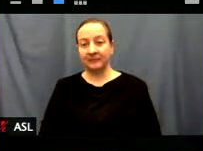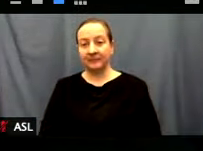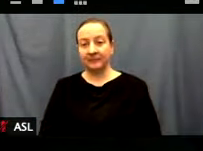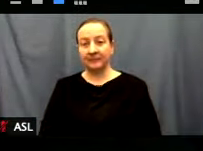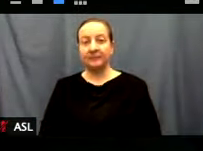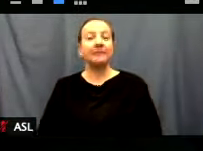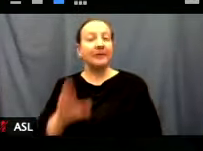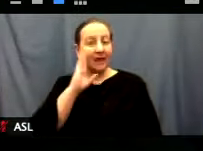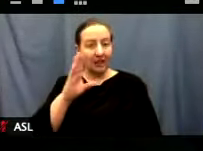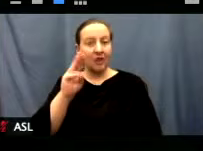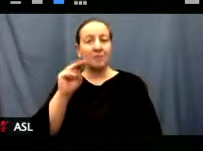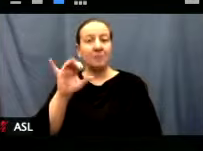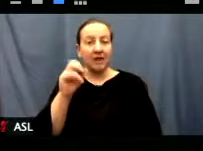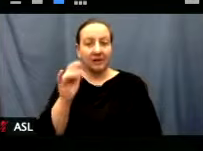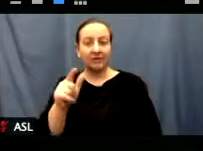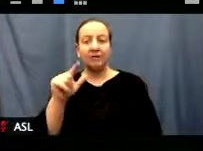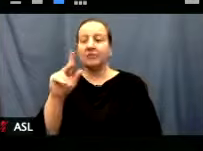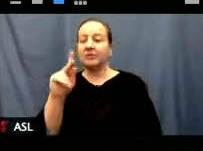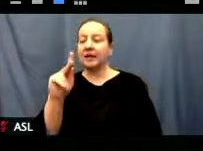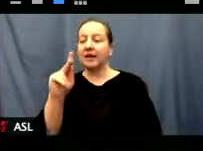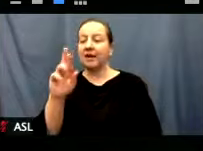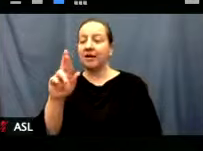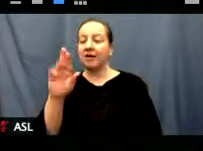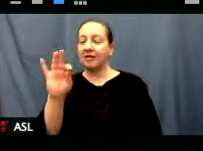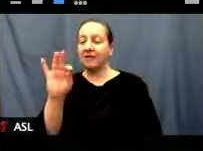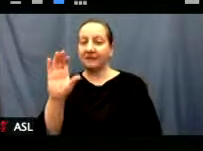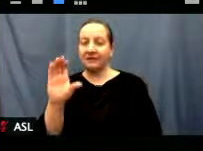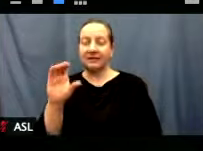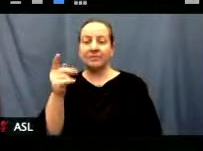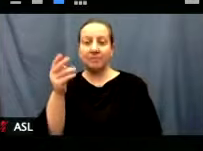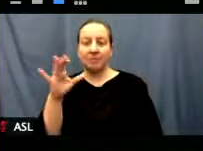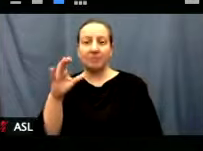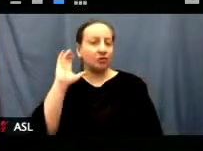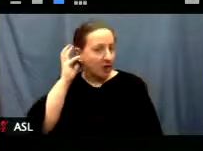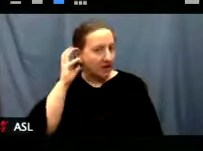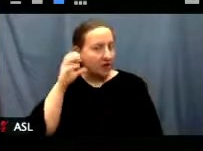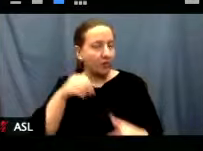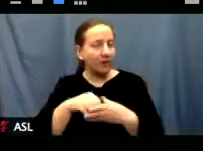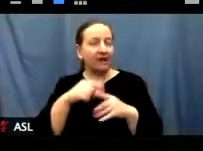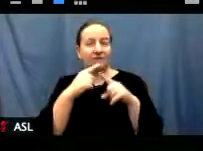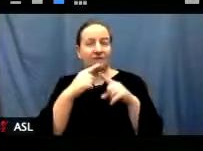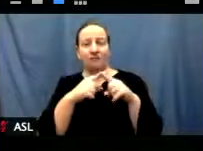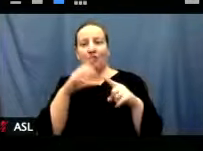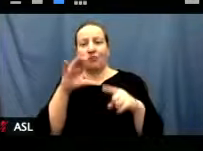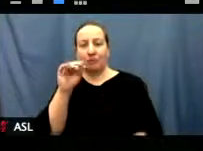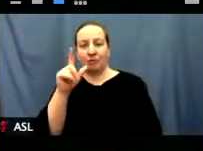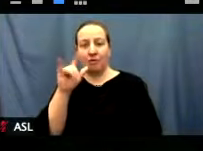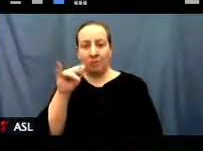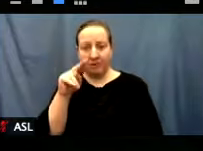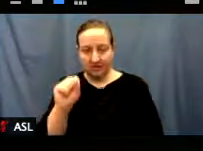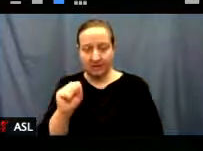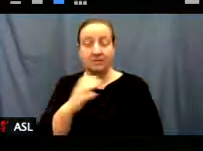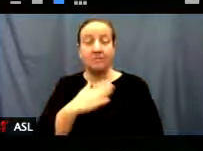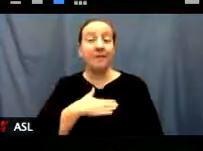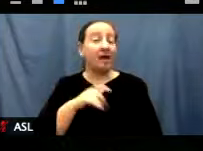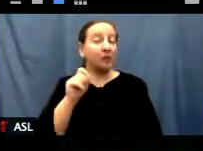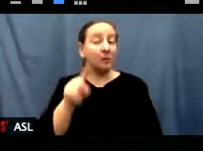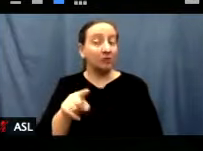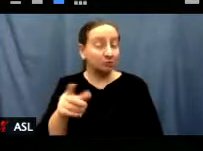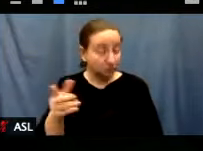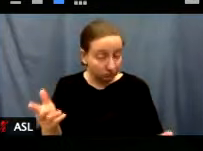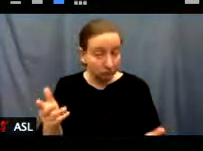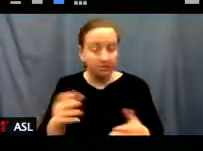Hi, everyone. Michael Gutman, KRFC Public Radio in Fort Collins. My question lends itself